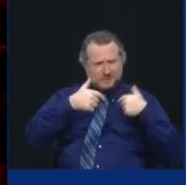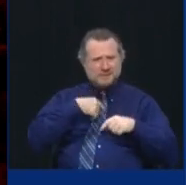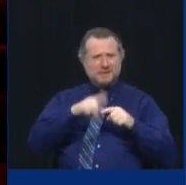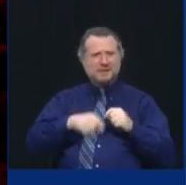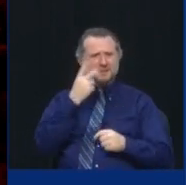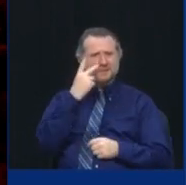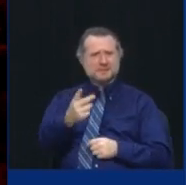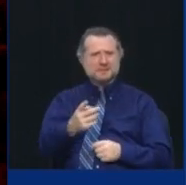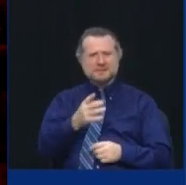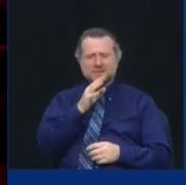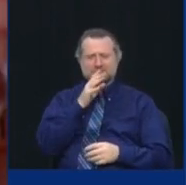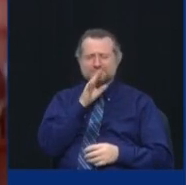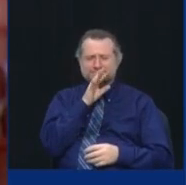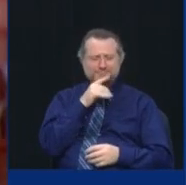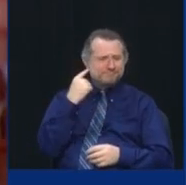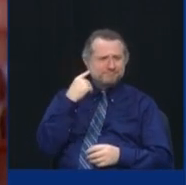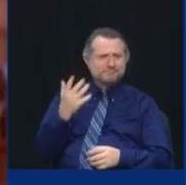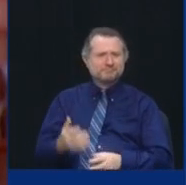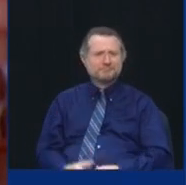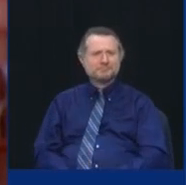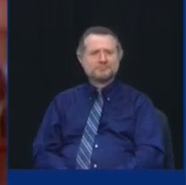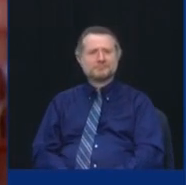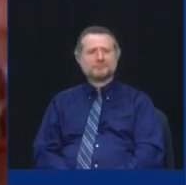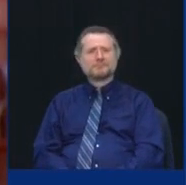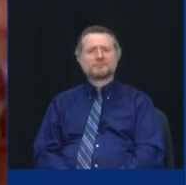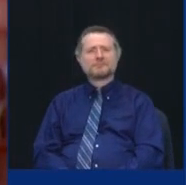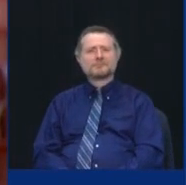Right. It's a big place.